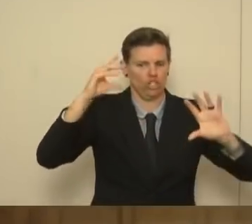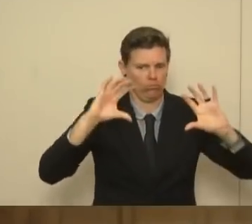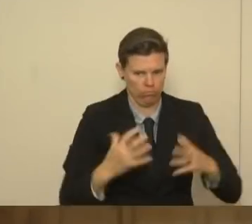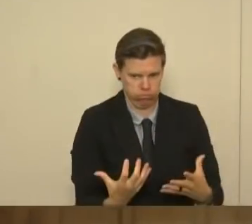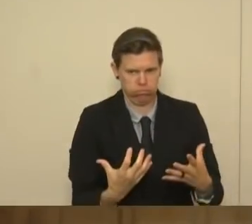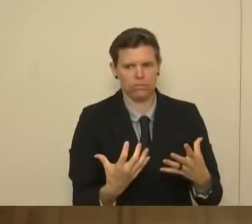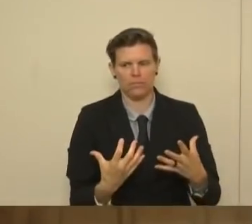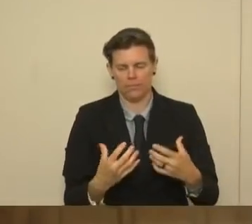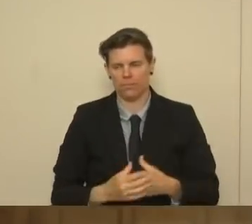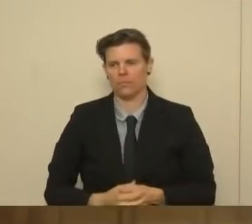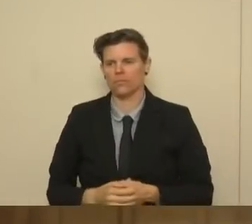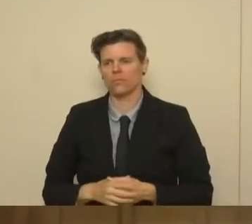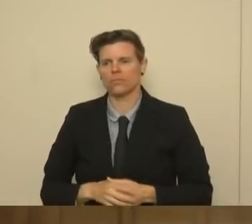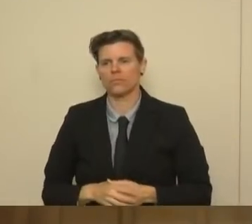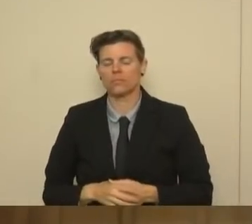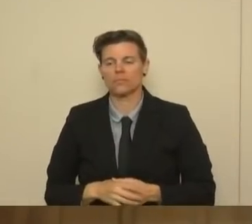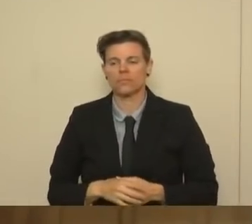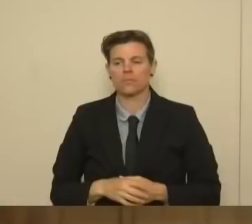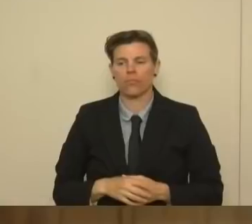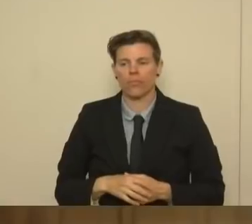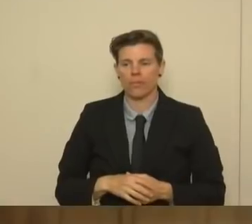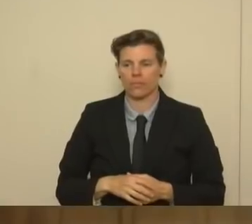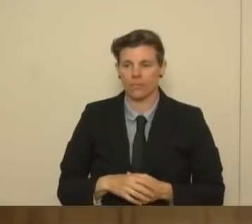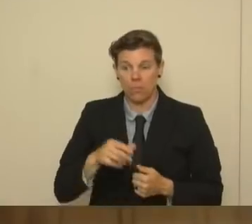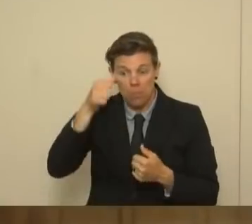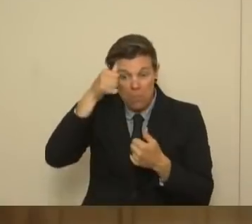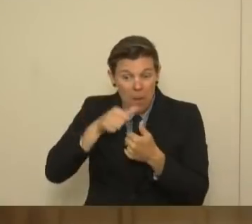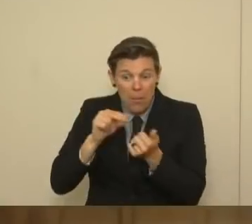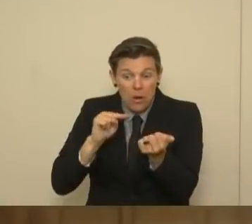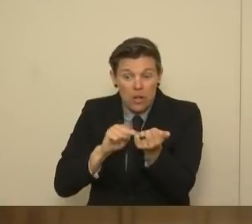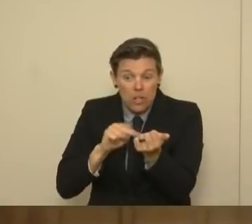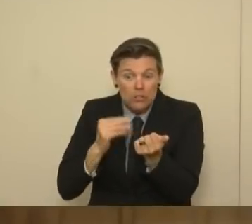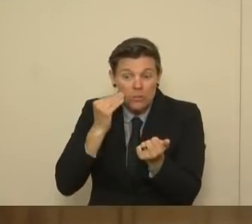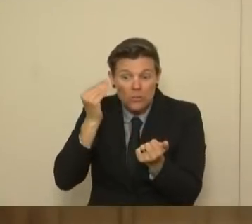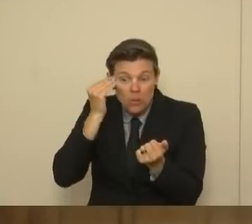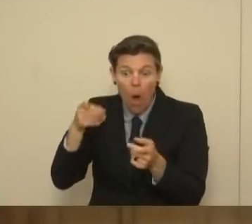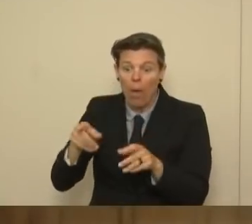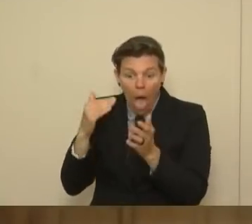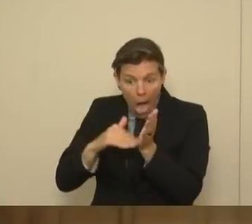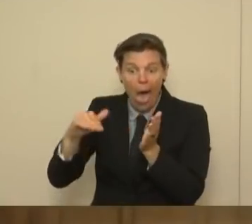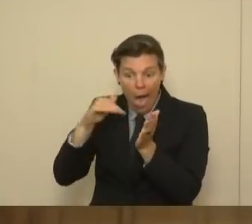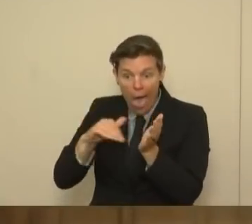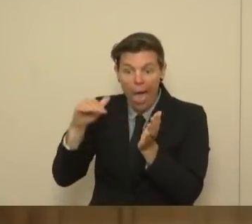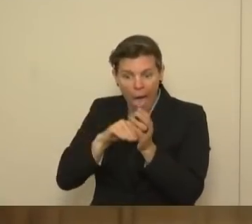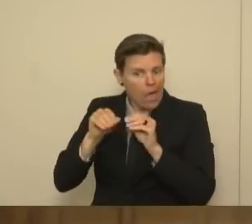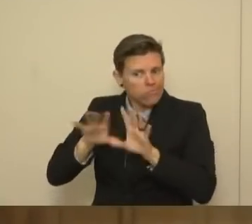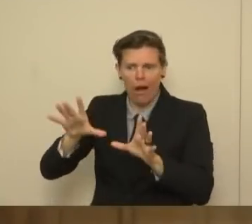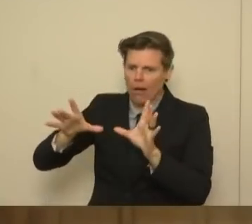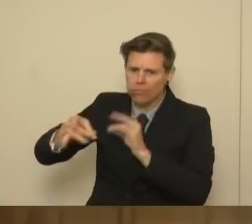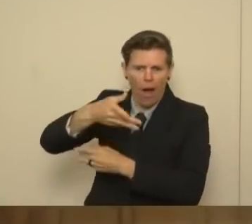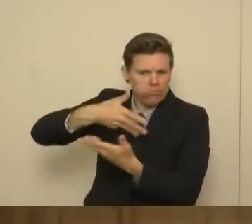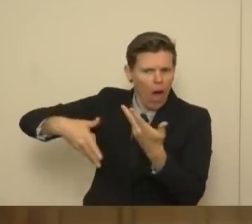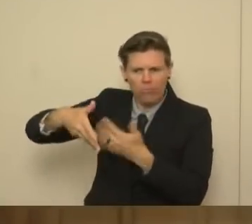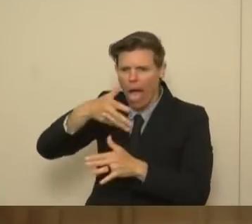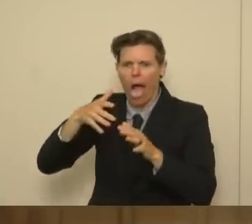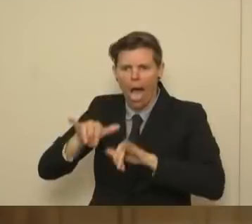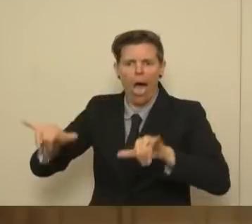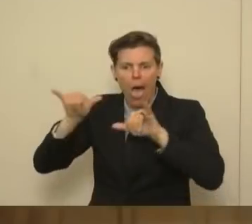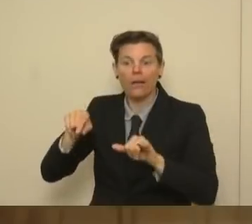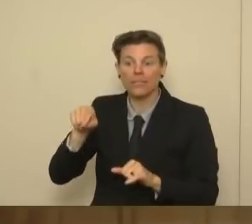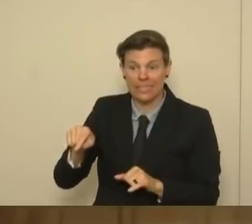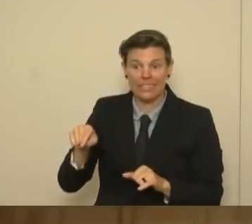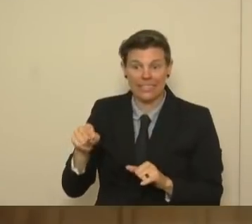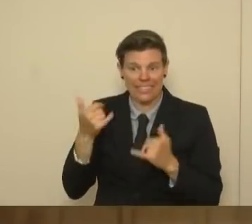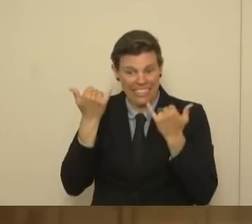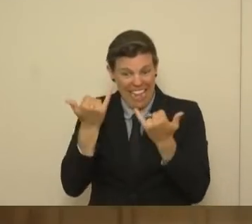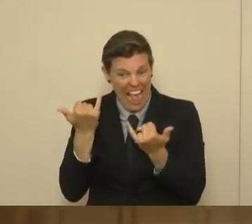nursing home outbreaks. Unfortunately, those have been largely contained, and we're one of the best states rather than one of the worst.